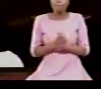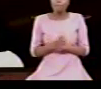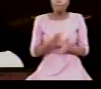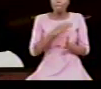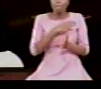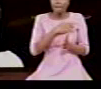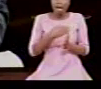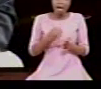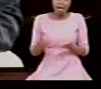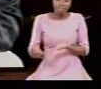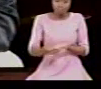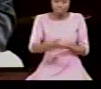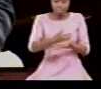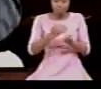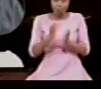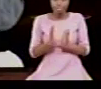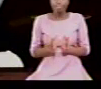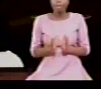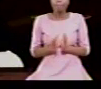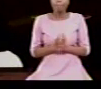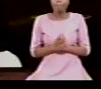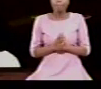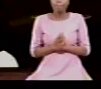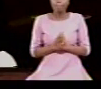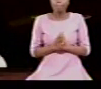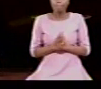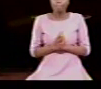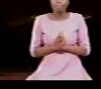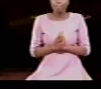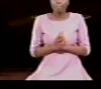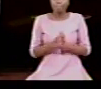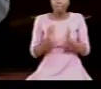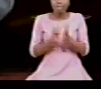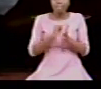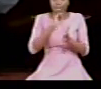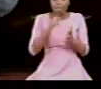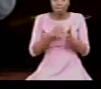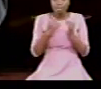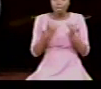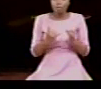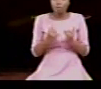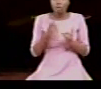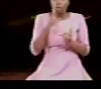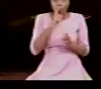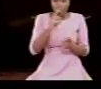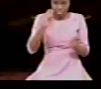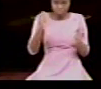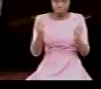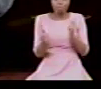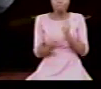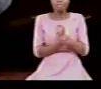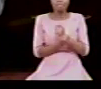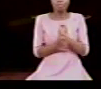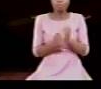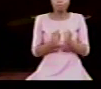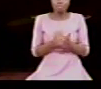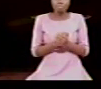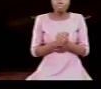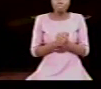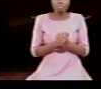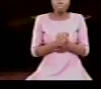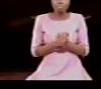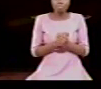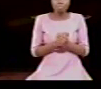and then a reaper. So that's major now. Be transformed. It is life